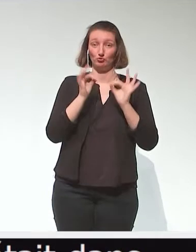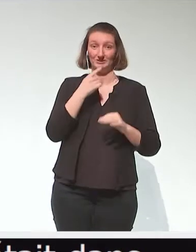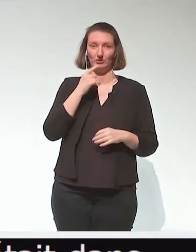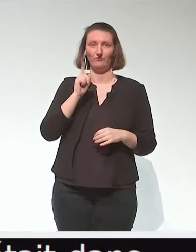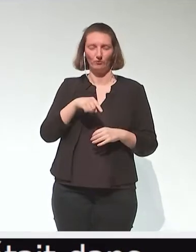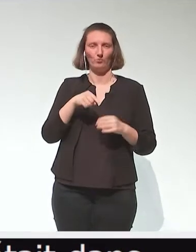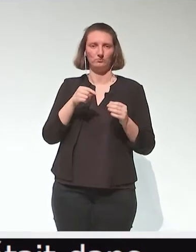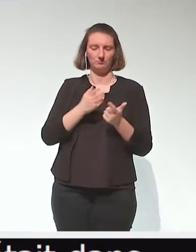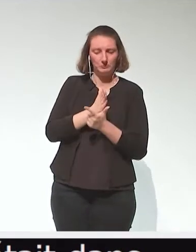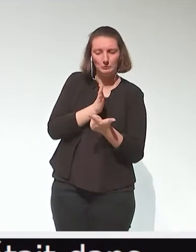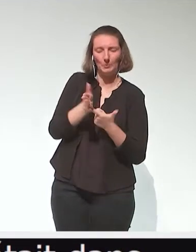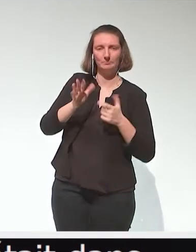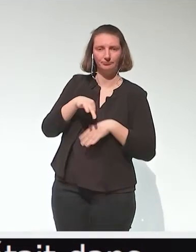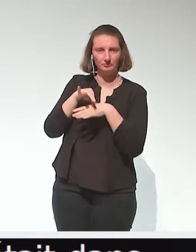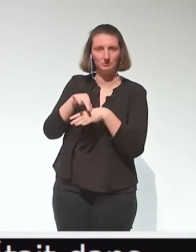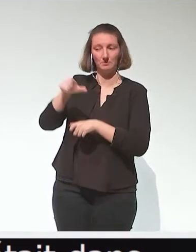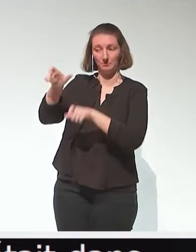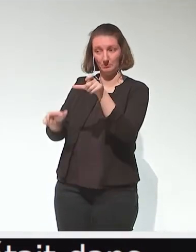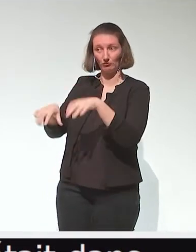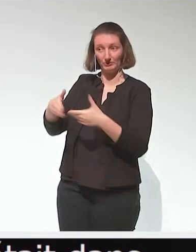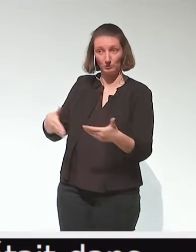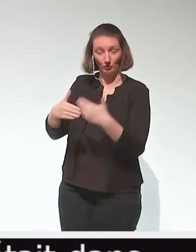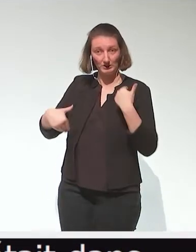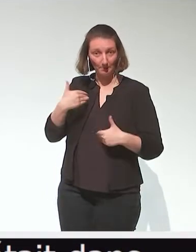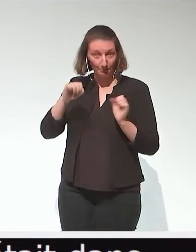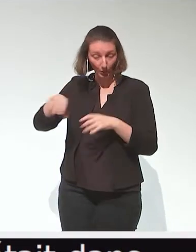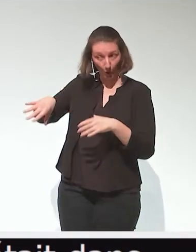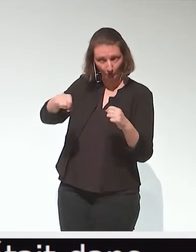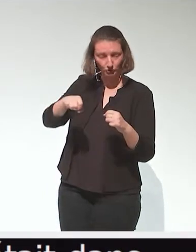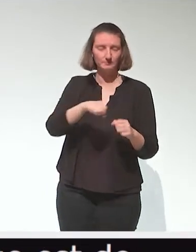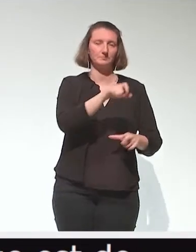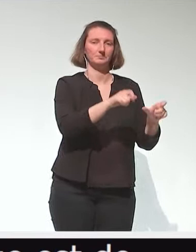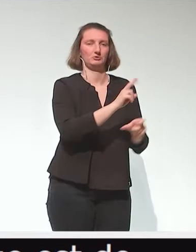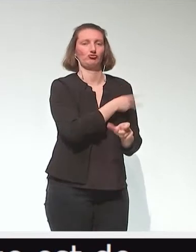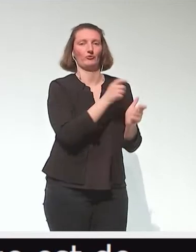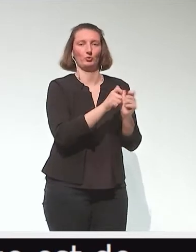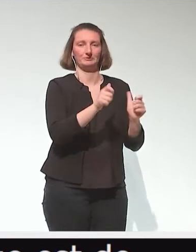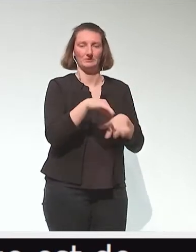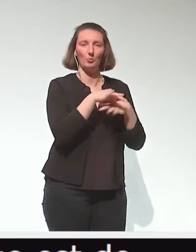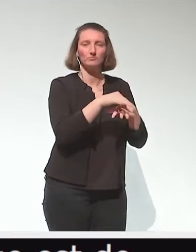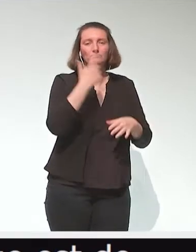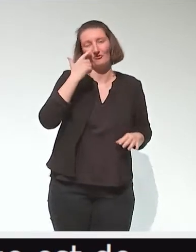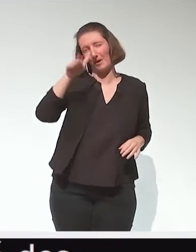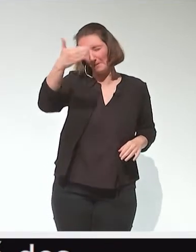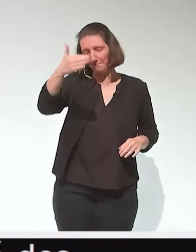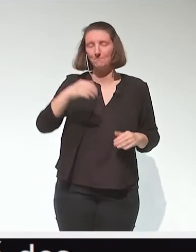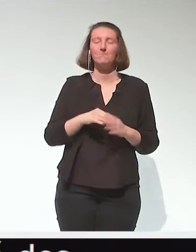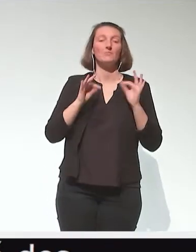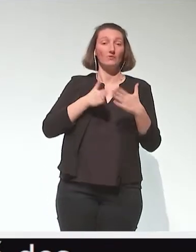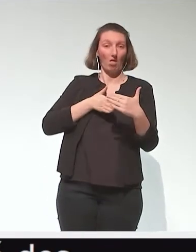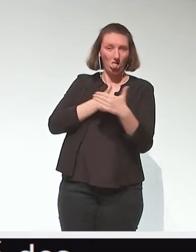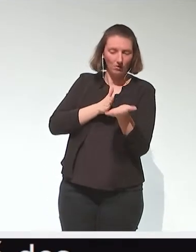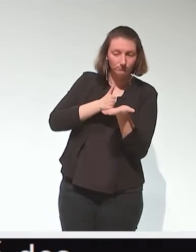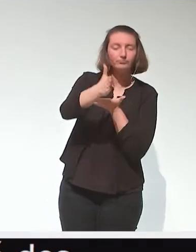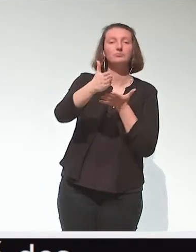was better, rather than forcing companies to do so, to give them a desire to